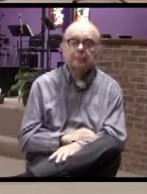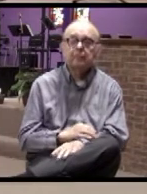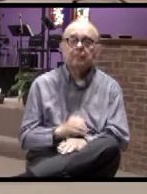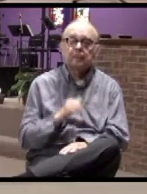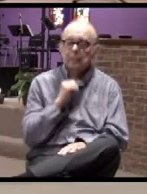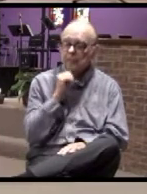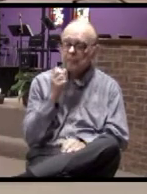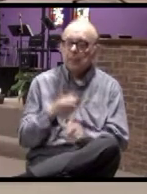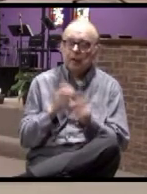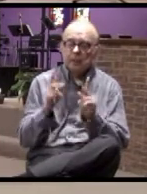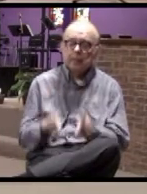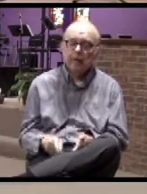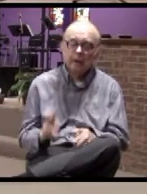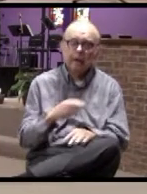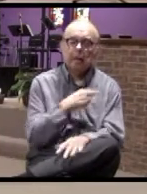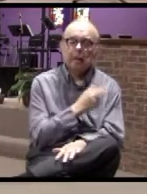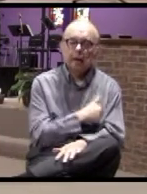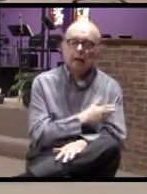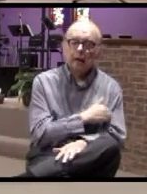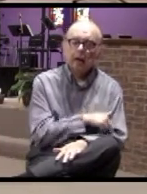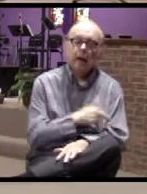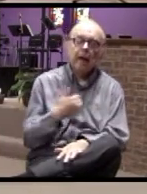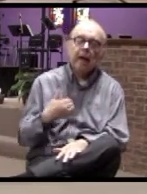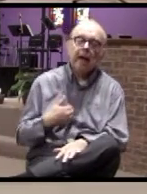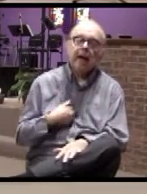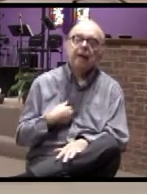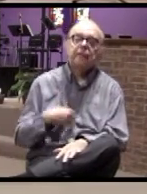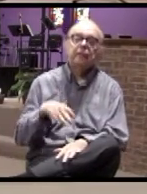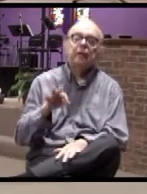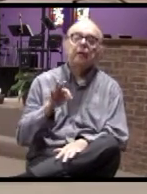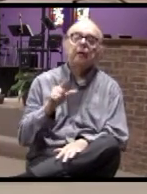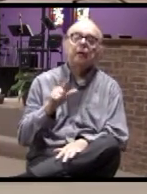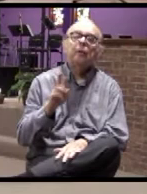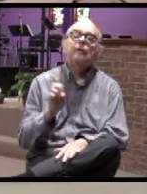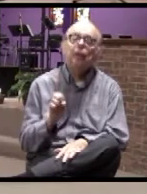Not everybody in that hospital has the flu.